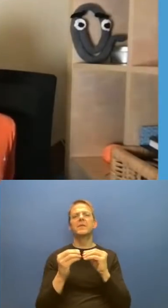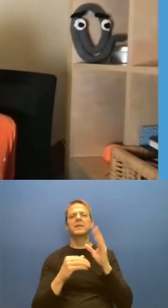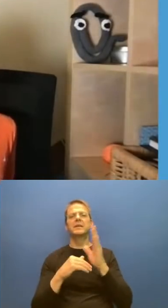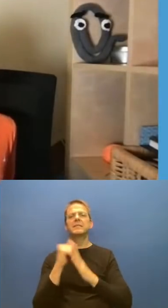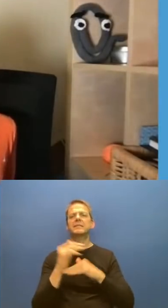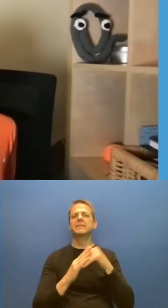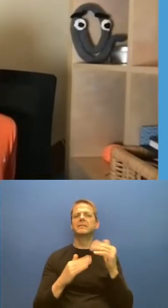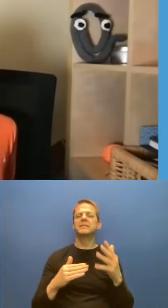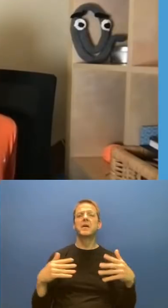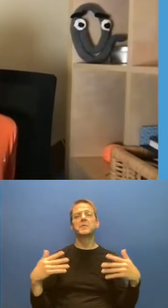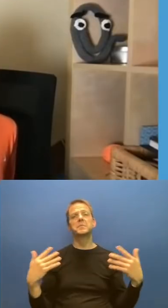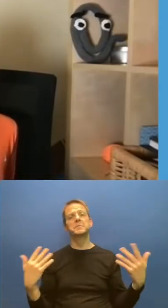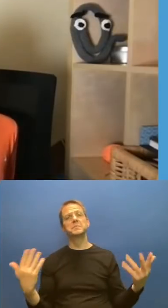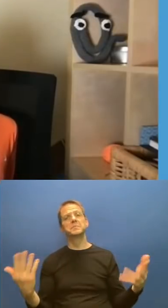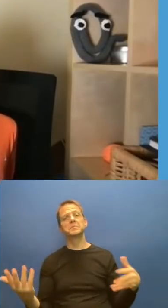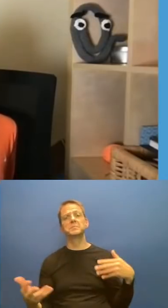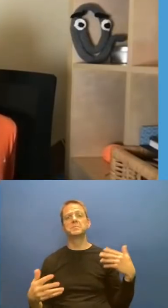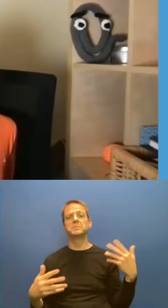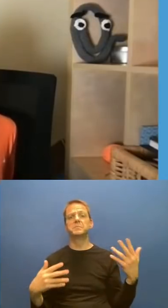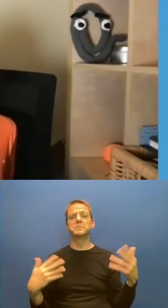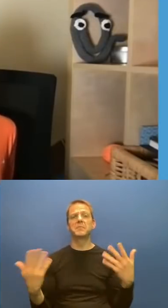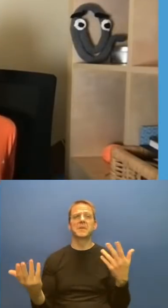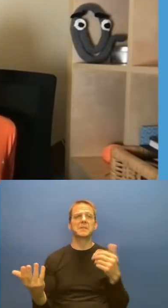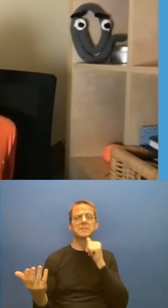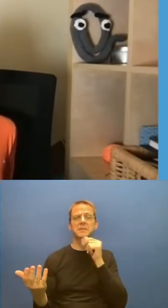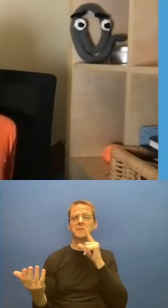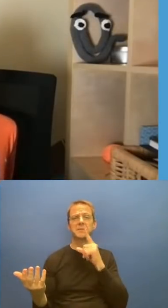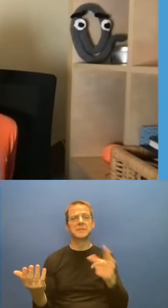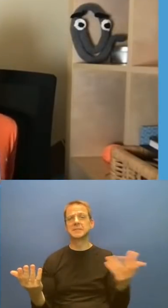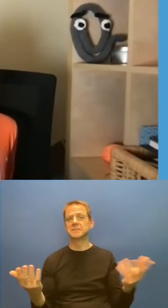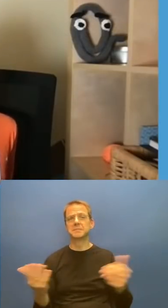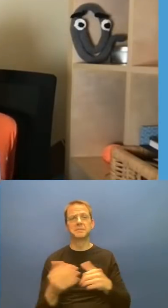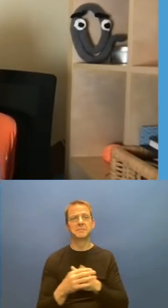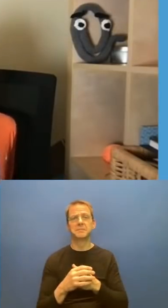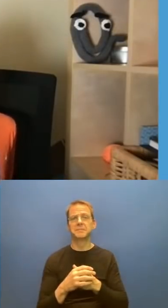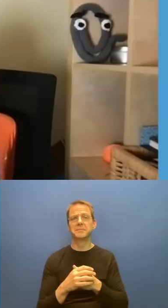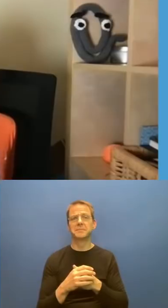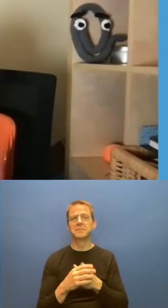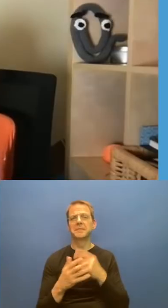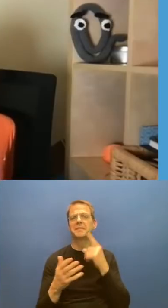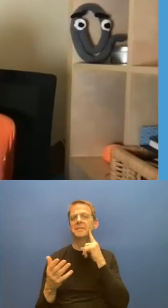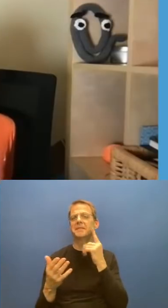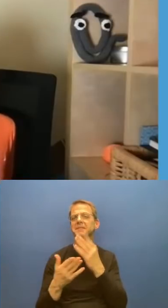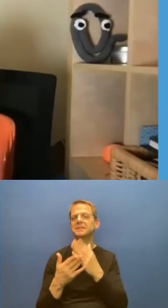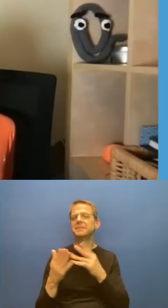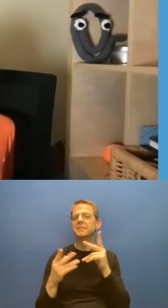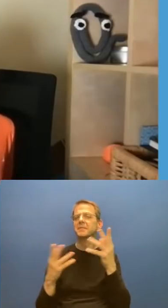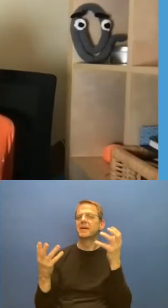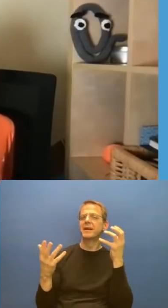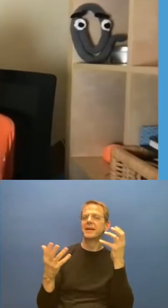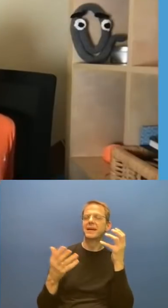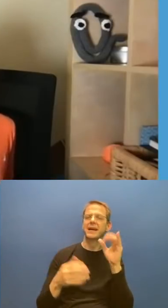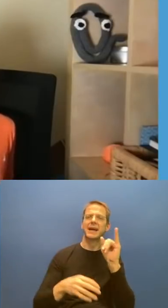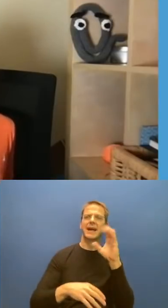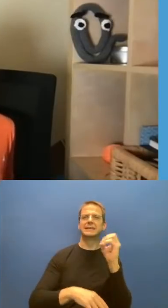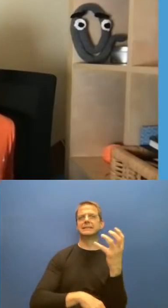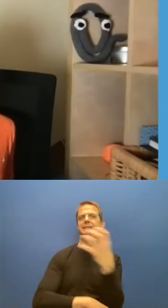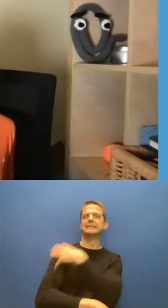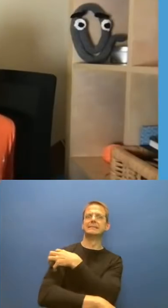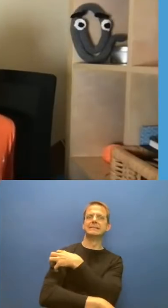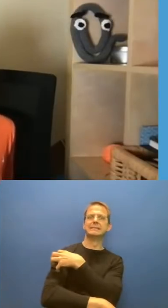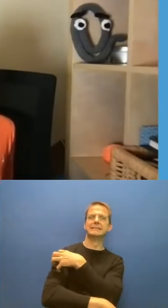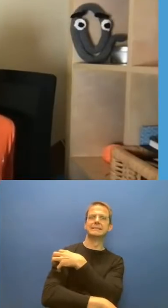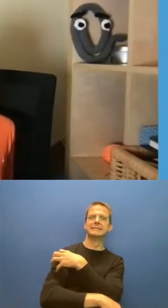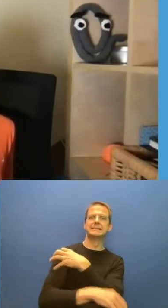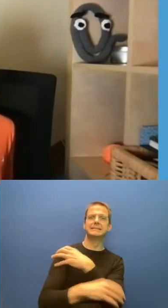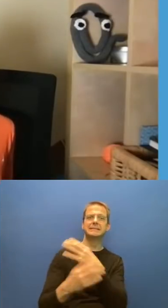putting ice on their arms afterwards. Any thoughts on that? Did you need it? No? Yes? No, not really. No?